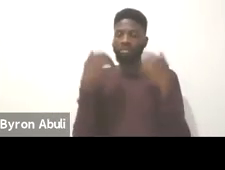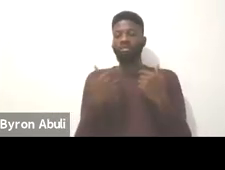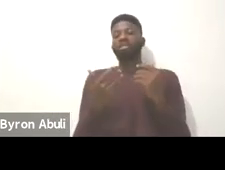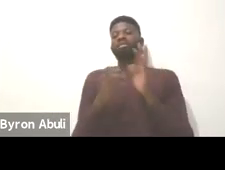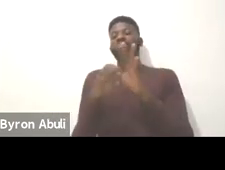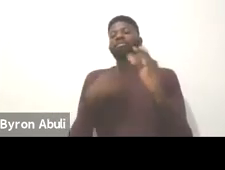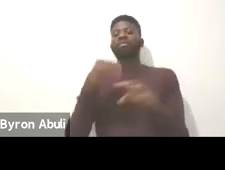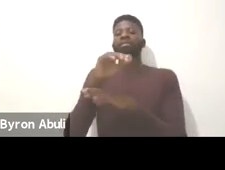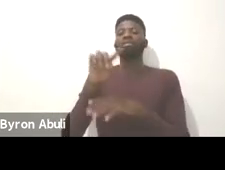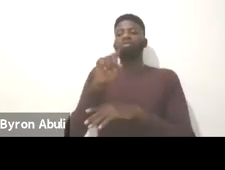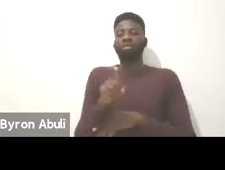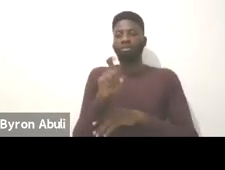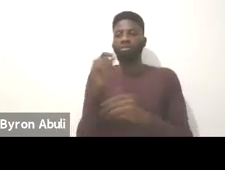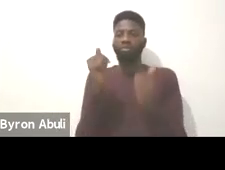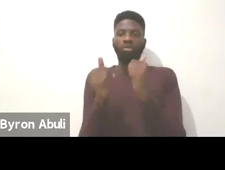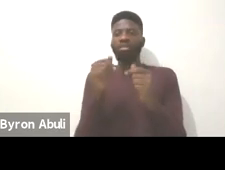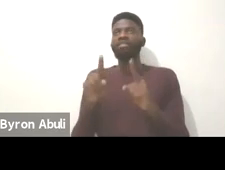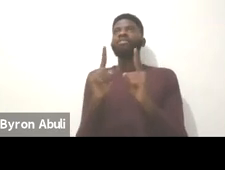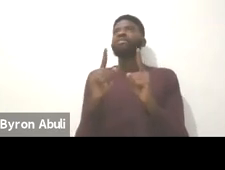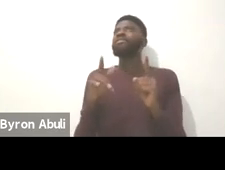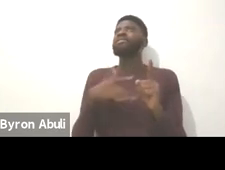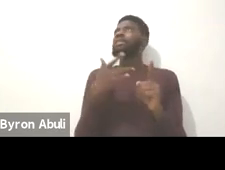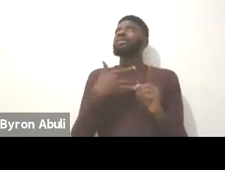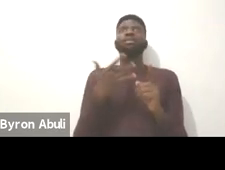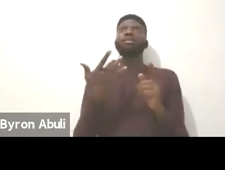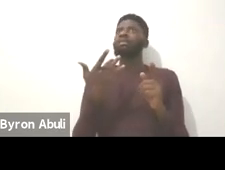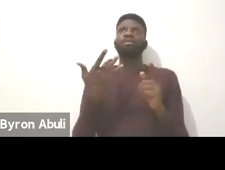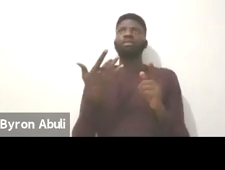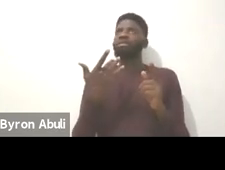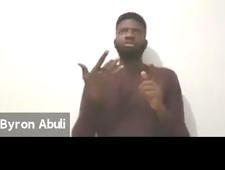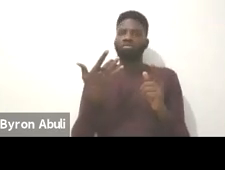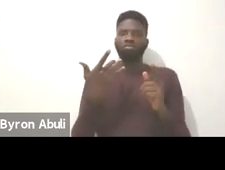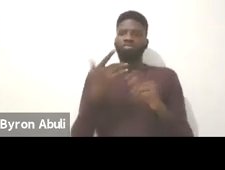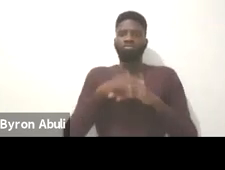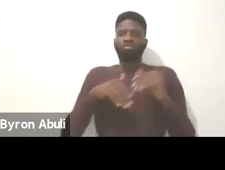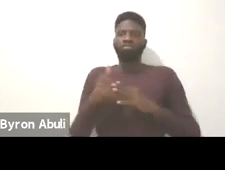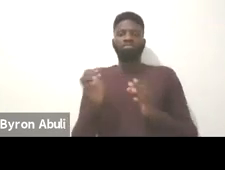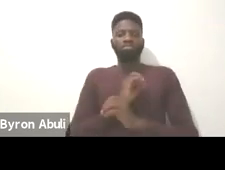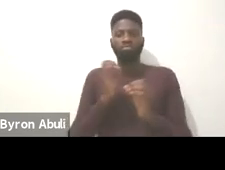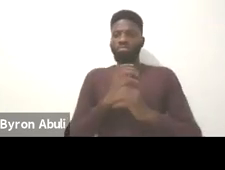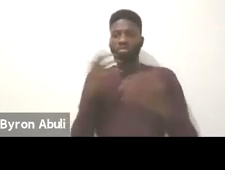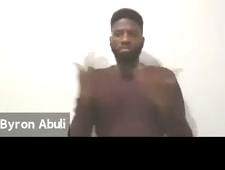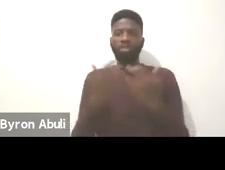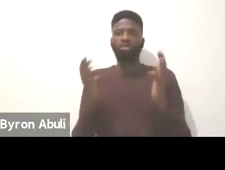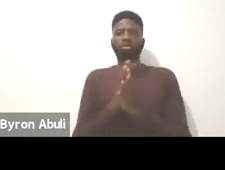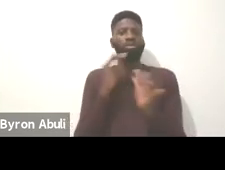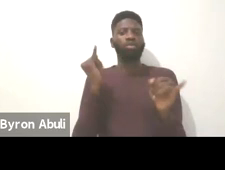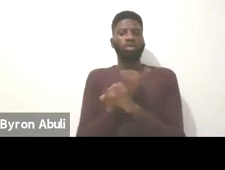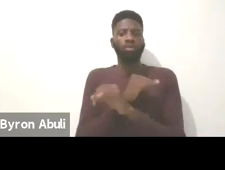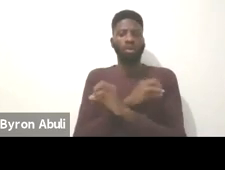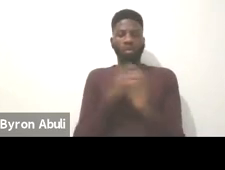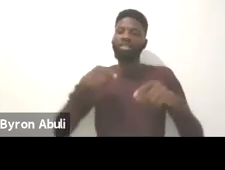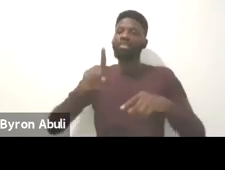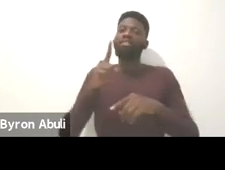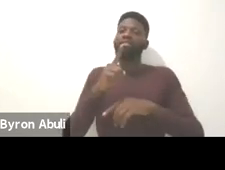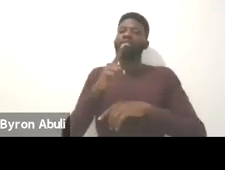her a question that was extremely out of the blue, not related to anything, what's her